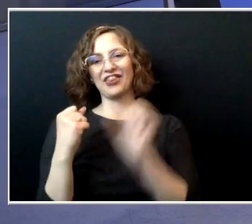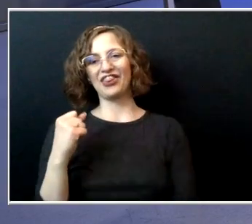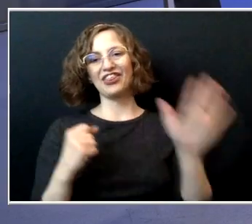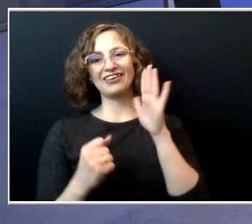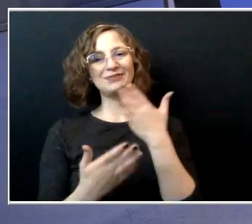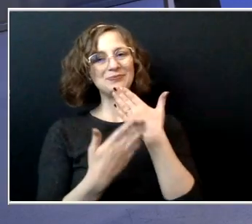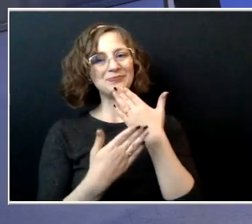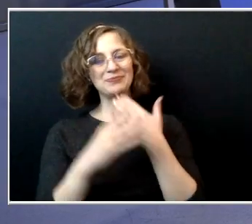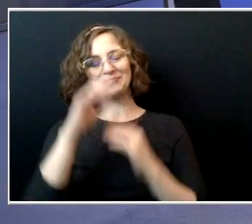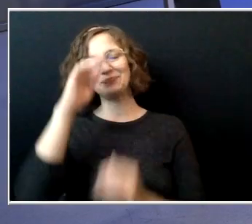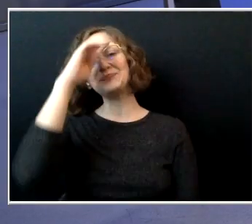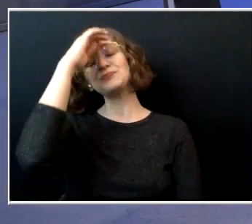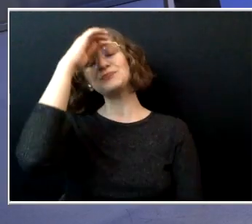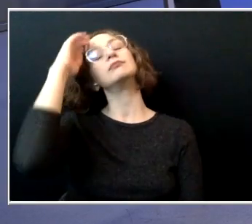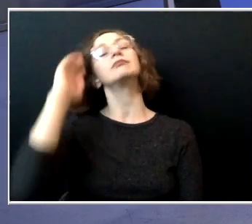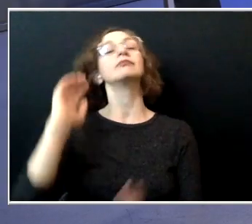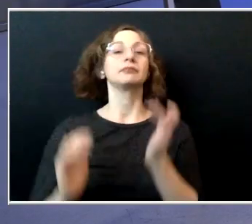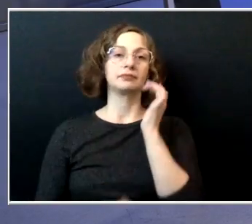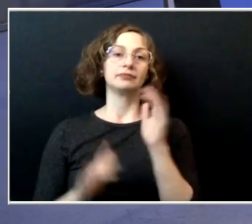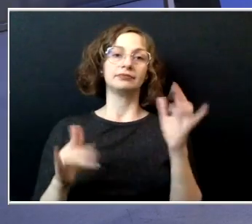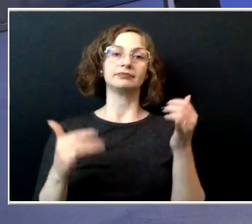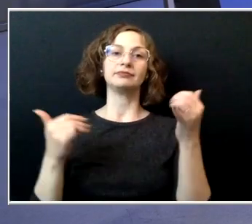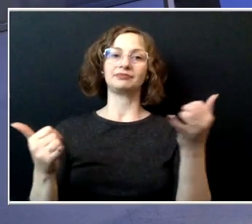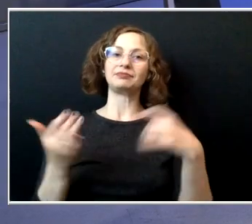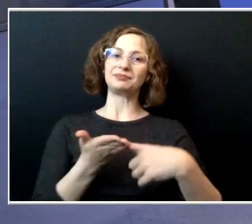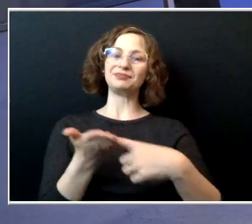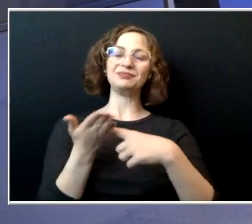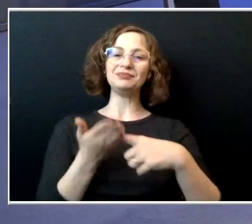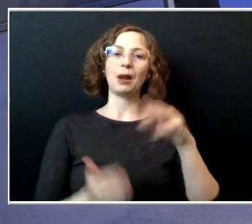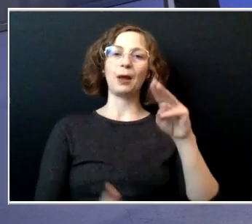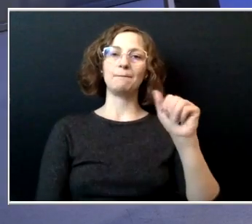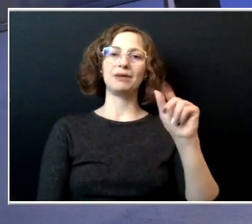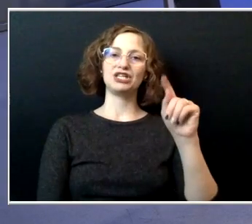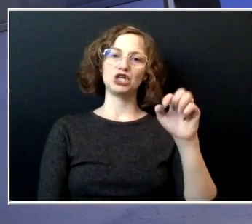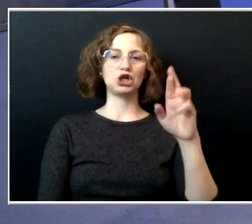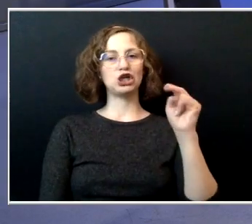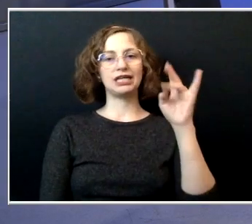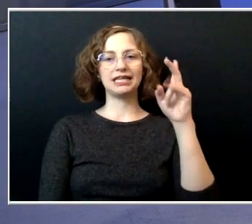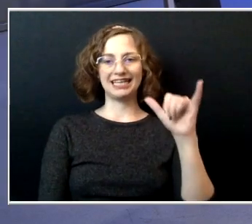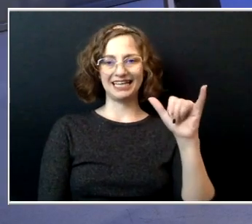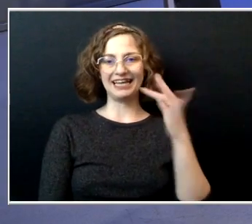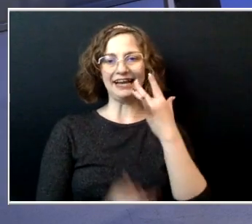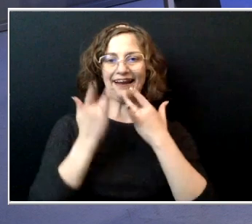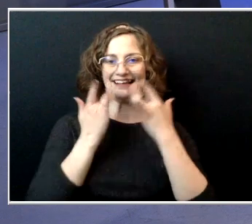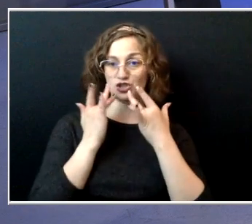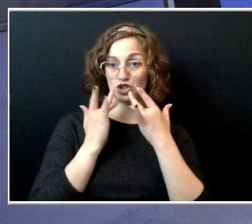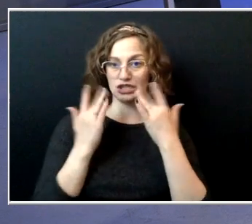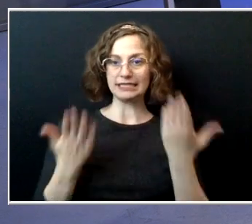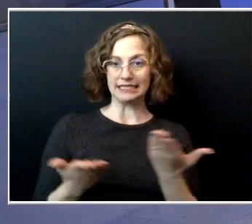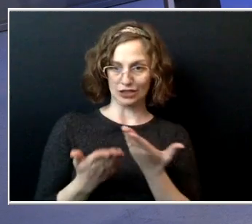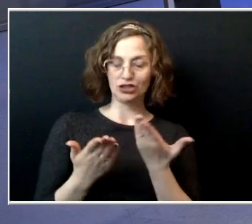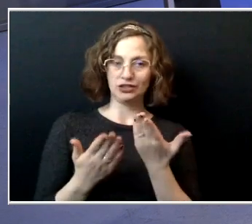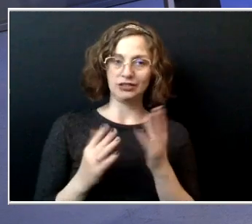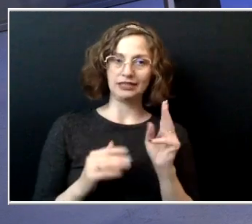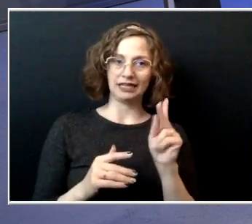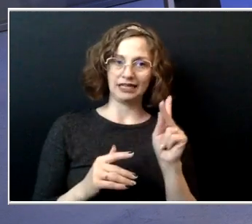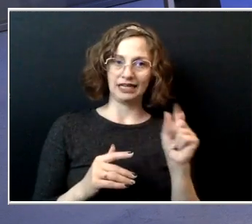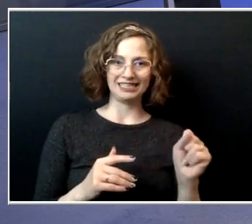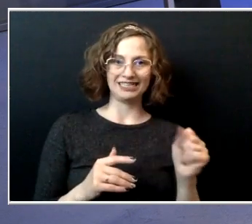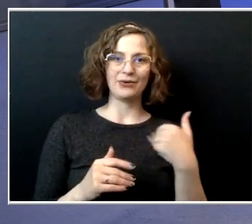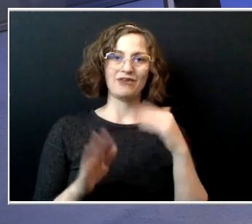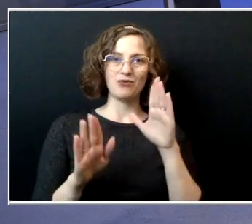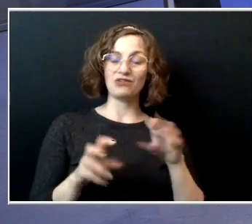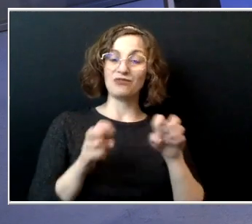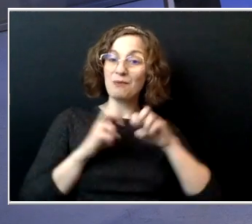right, we're going to turn to maternity deserts in Kansas. We have a great panel of experts with us today, and I'm not just saying that because